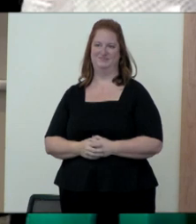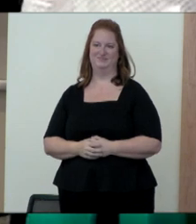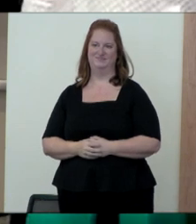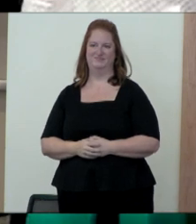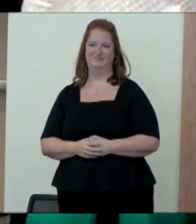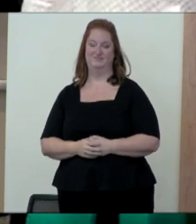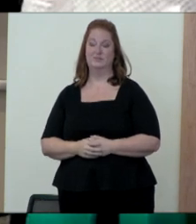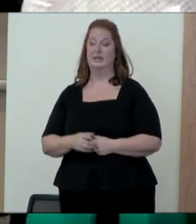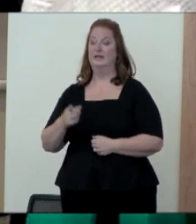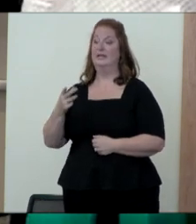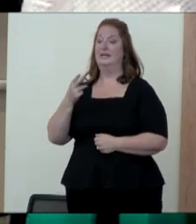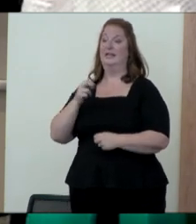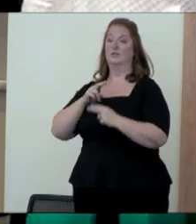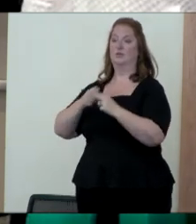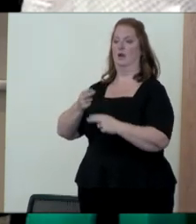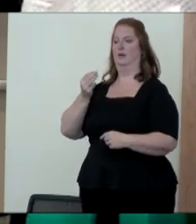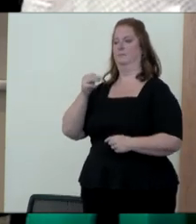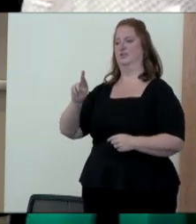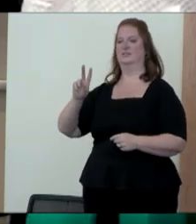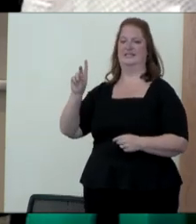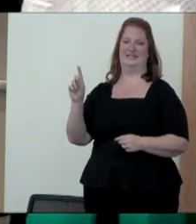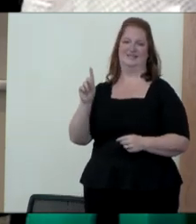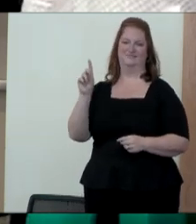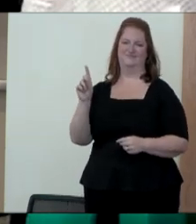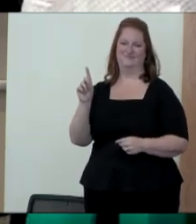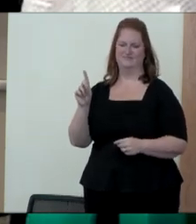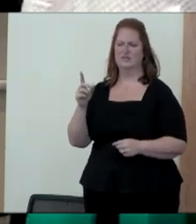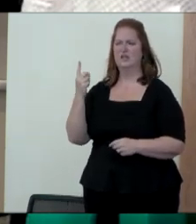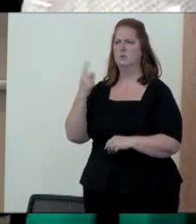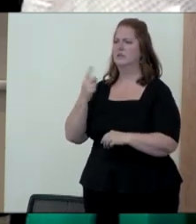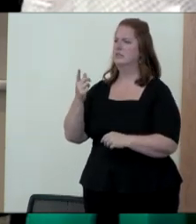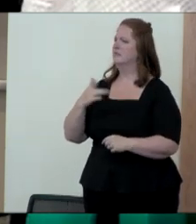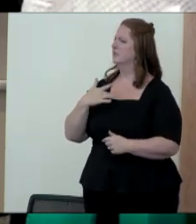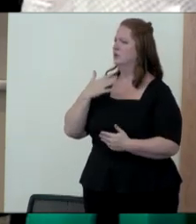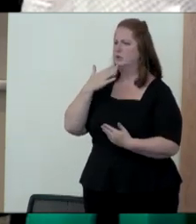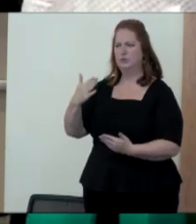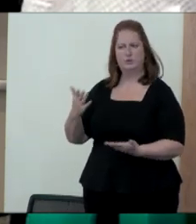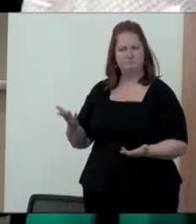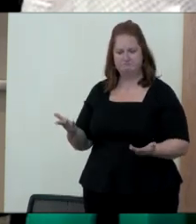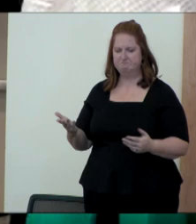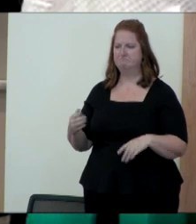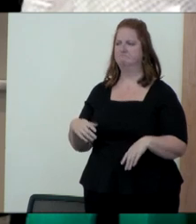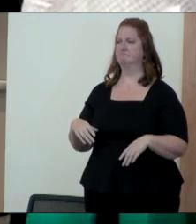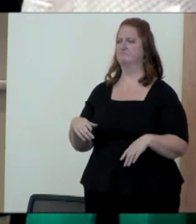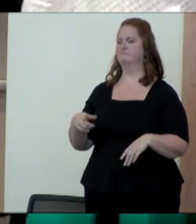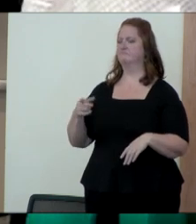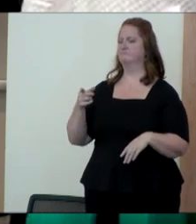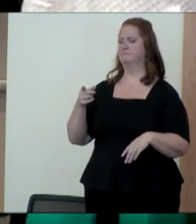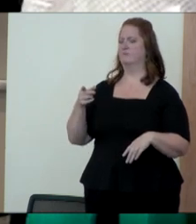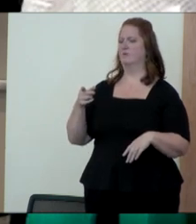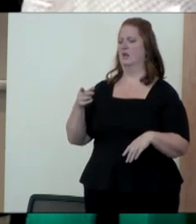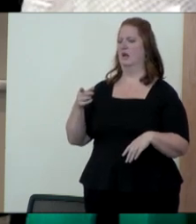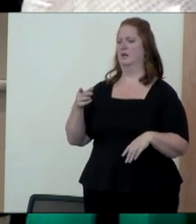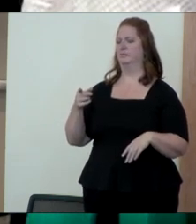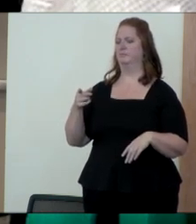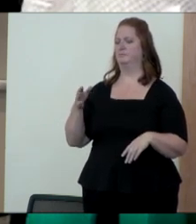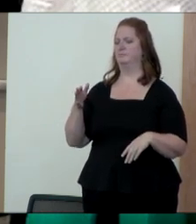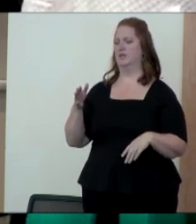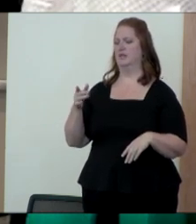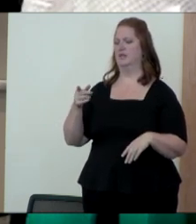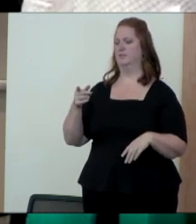There he's called Mr. D, by the way, and one day Mr. D wasn't feeling so well. He told his,